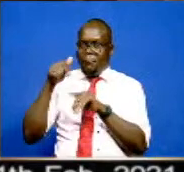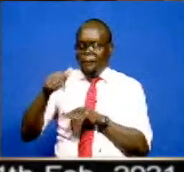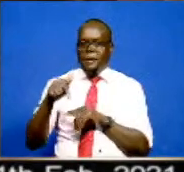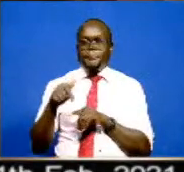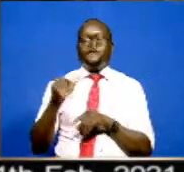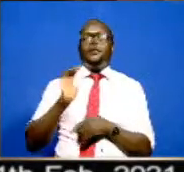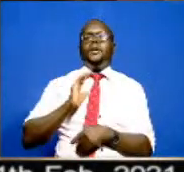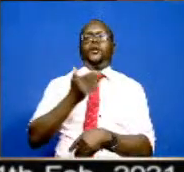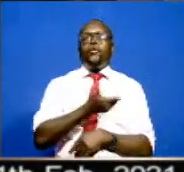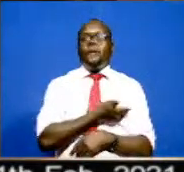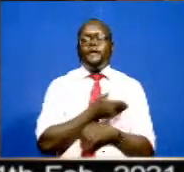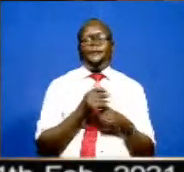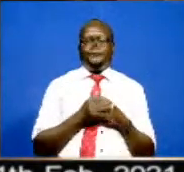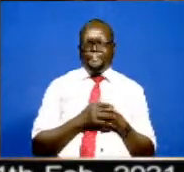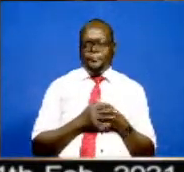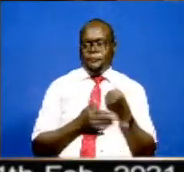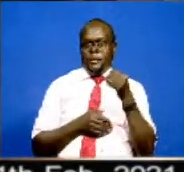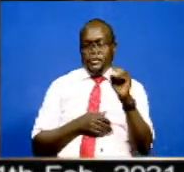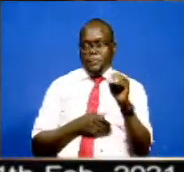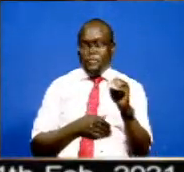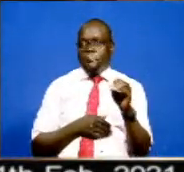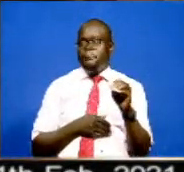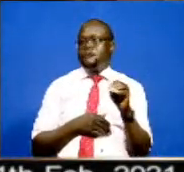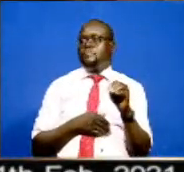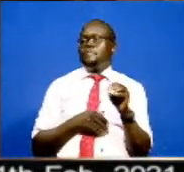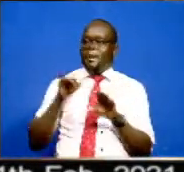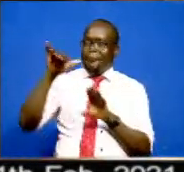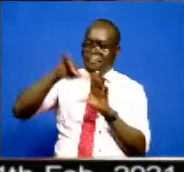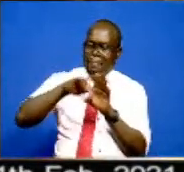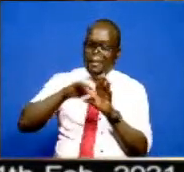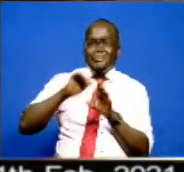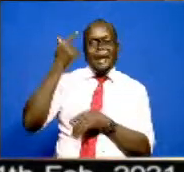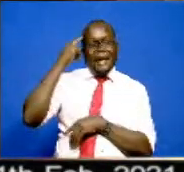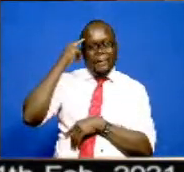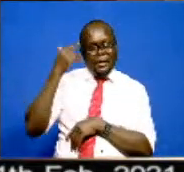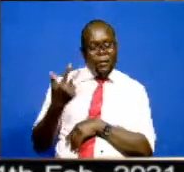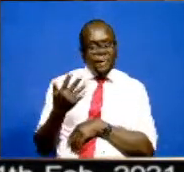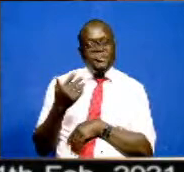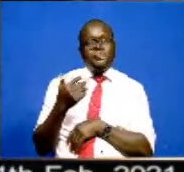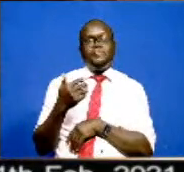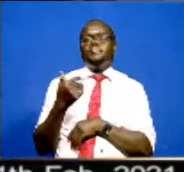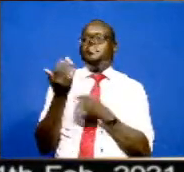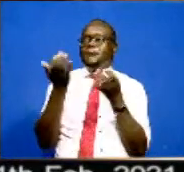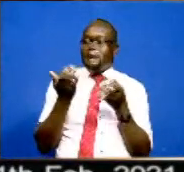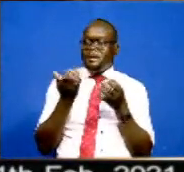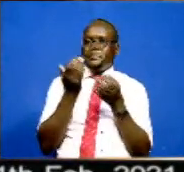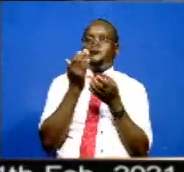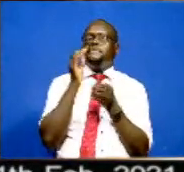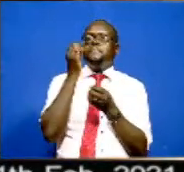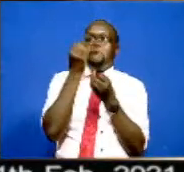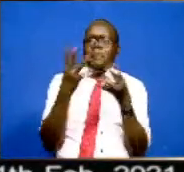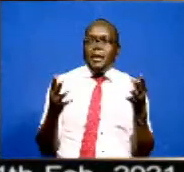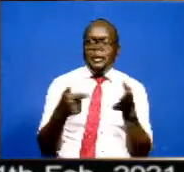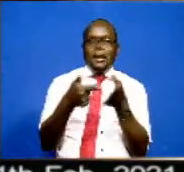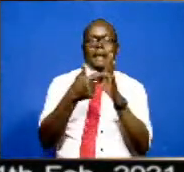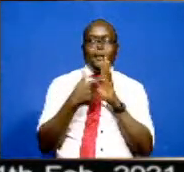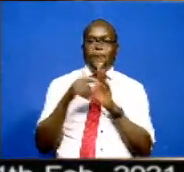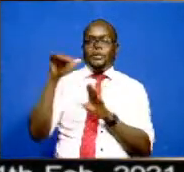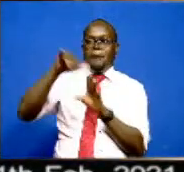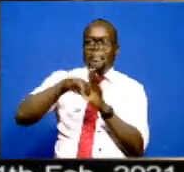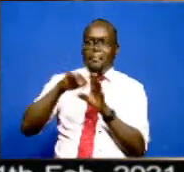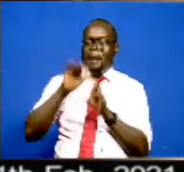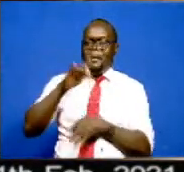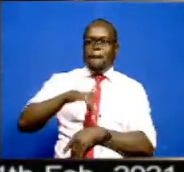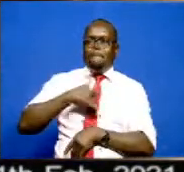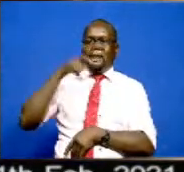Committee. So, members, I think we've also received several requests from members feeling they want